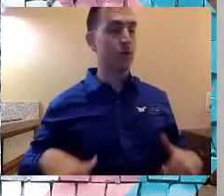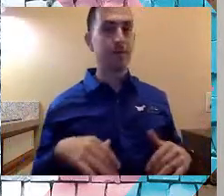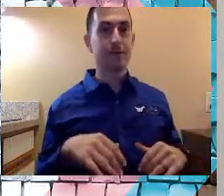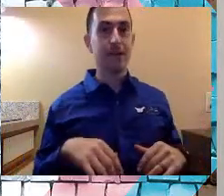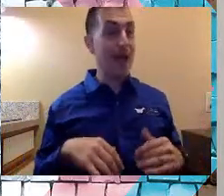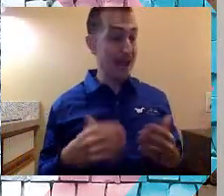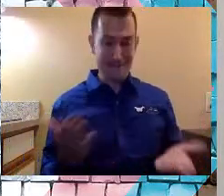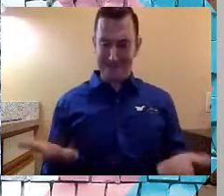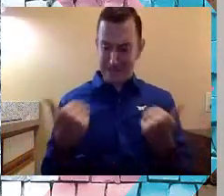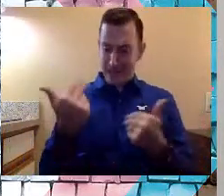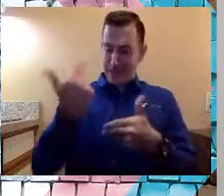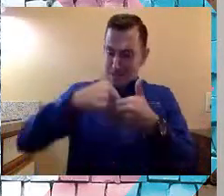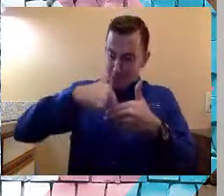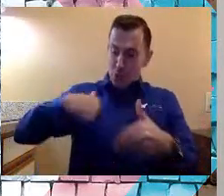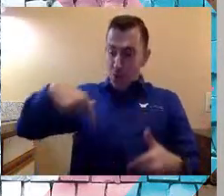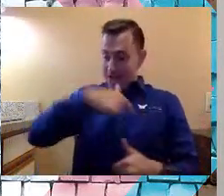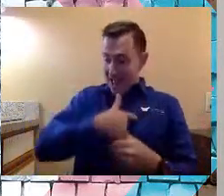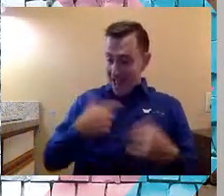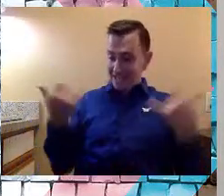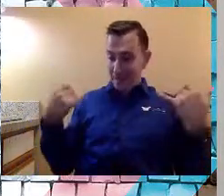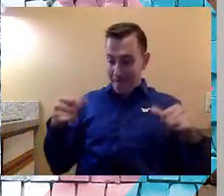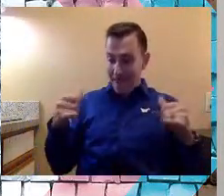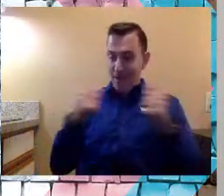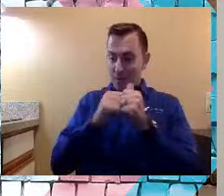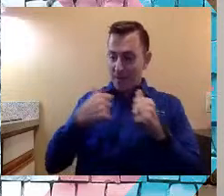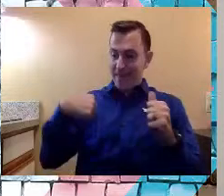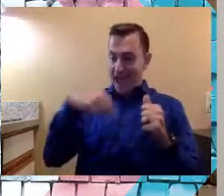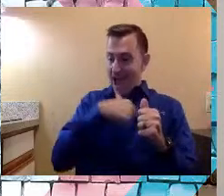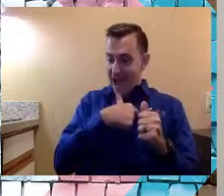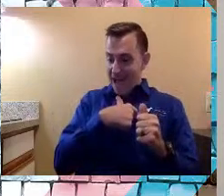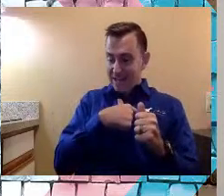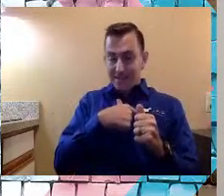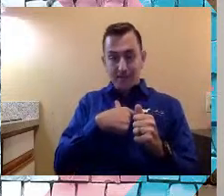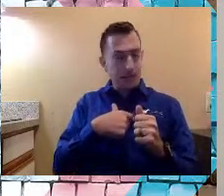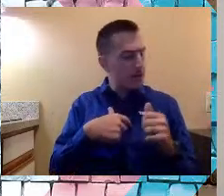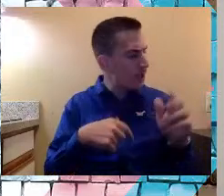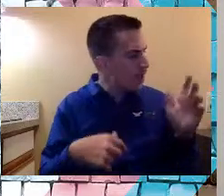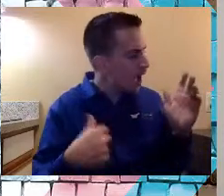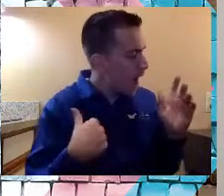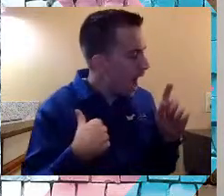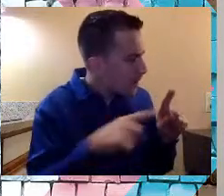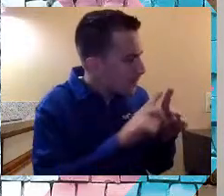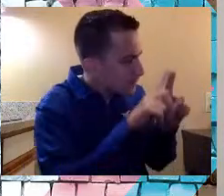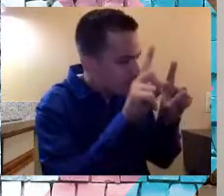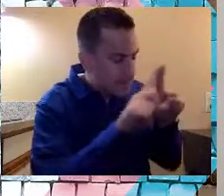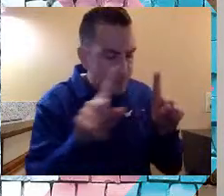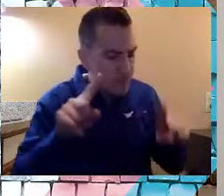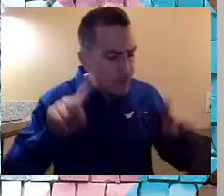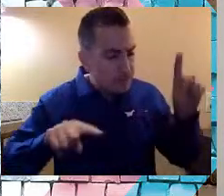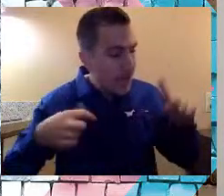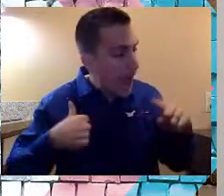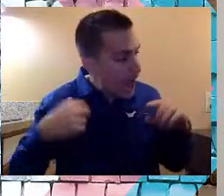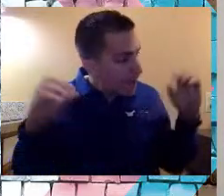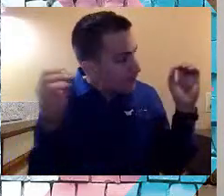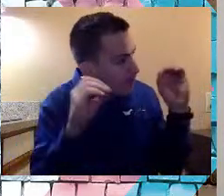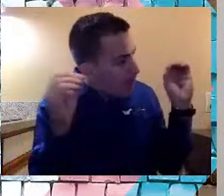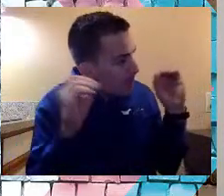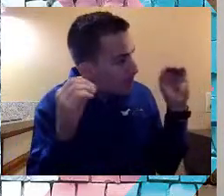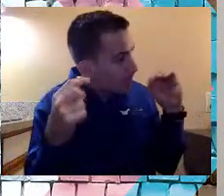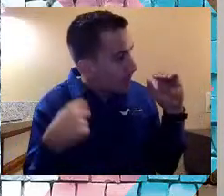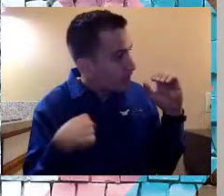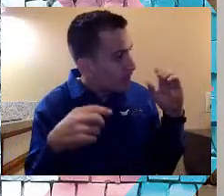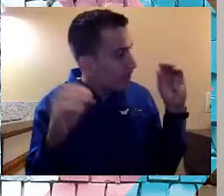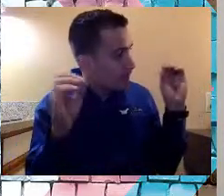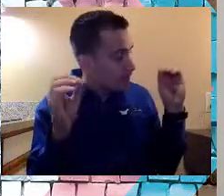play with us. But I'm different from everyone here. I'm neither red, nor